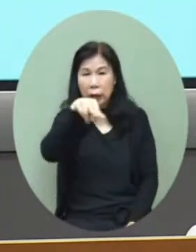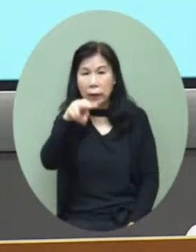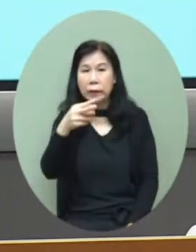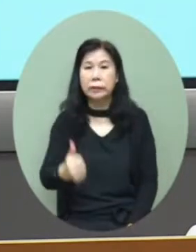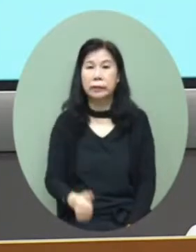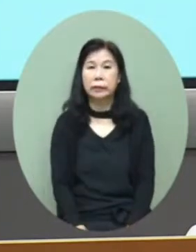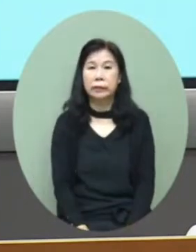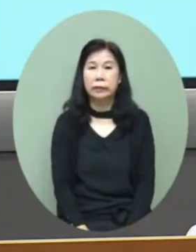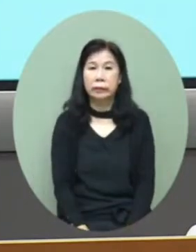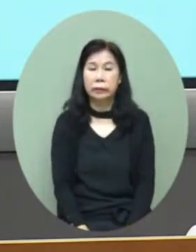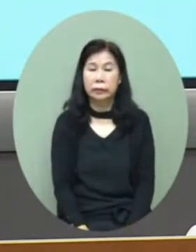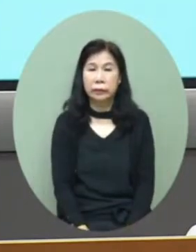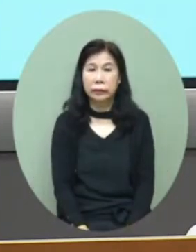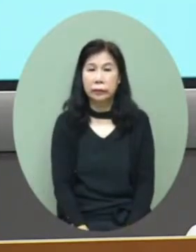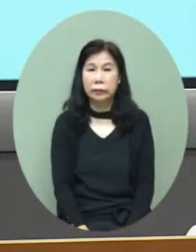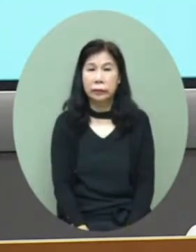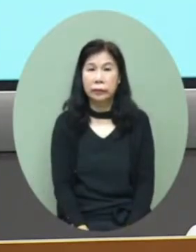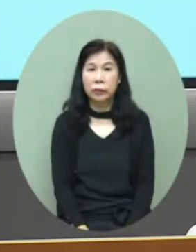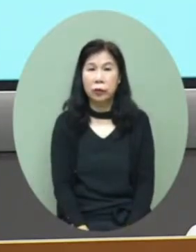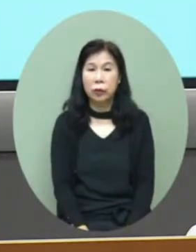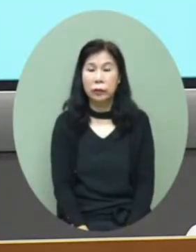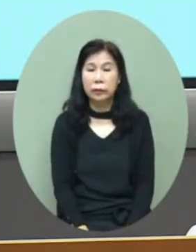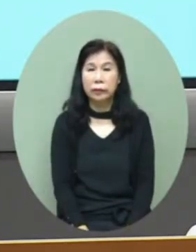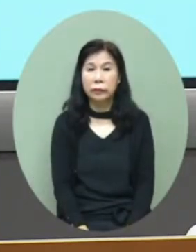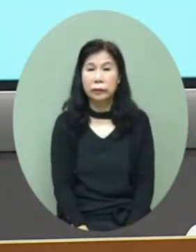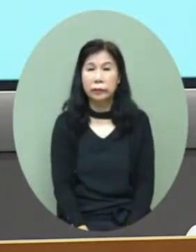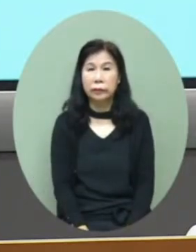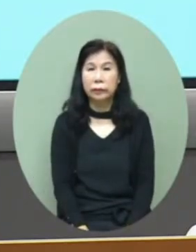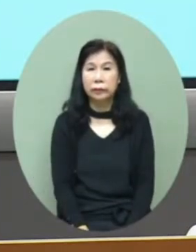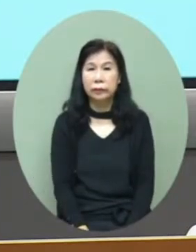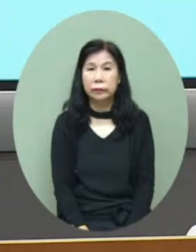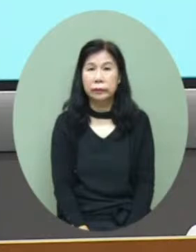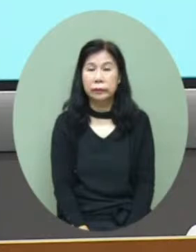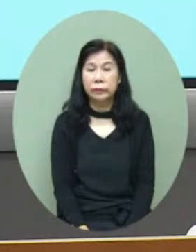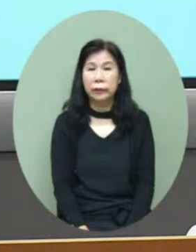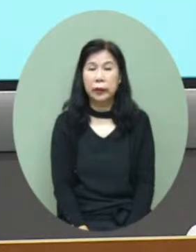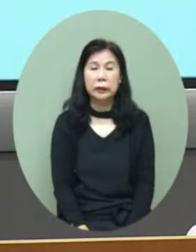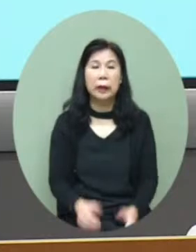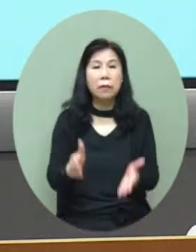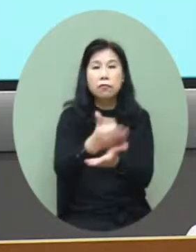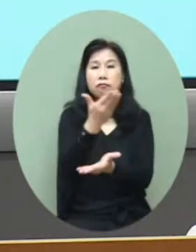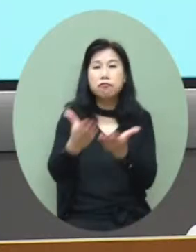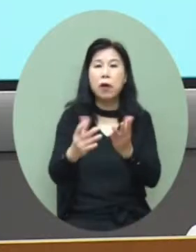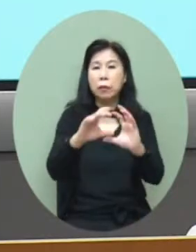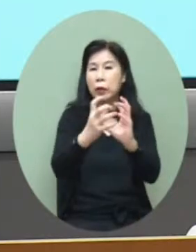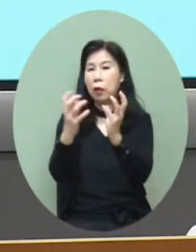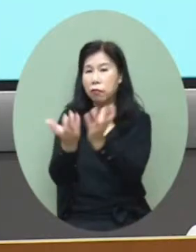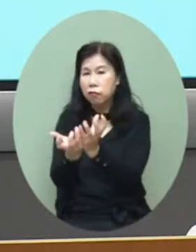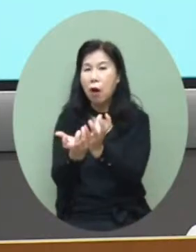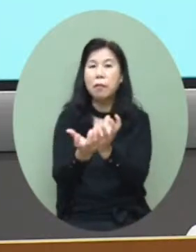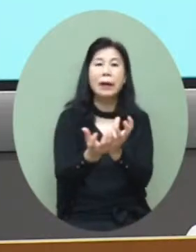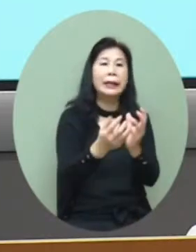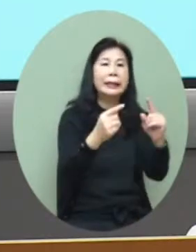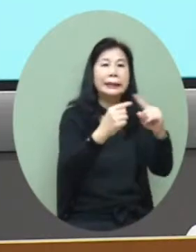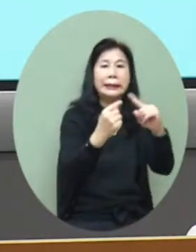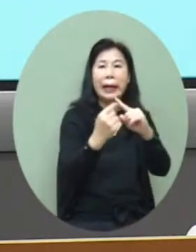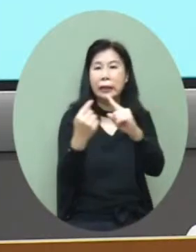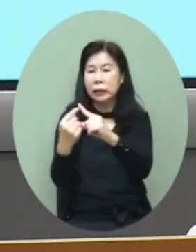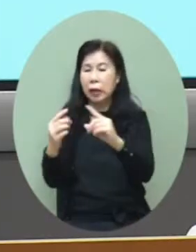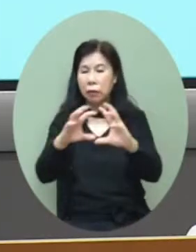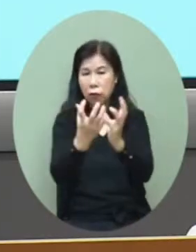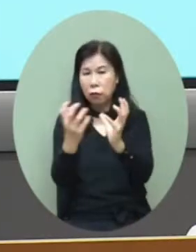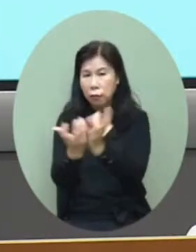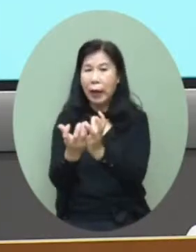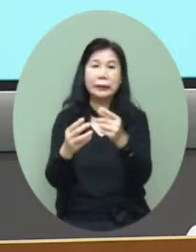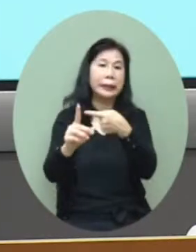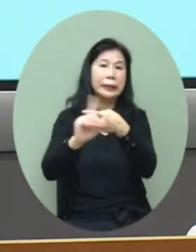risk groups. And accordingly, based on the risks, we design